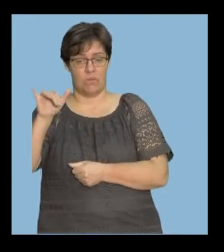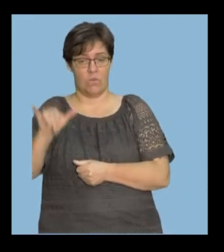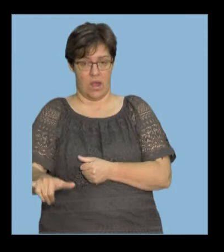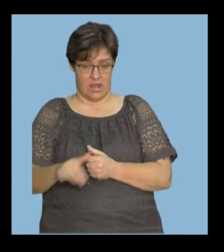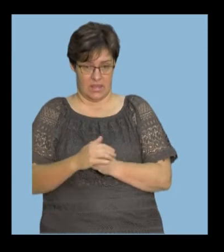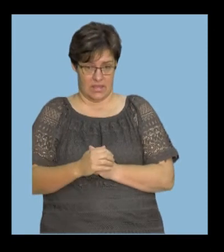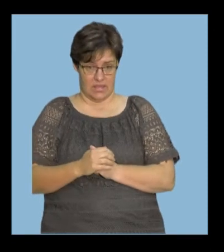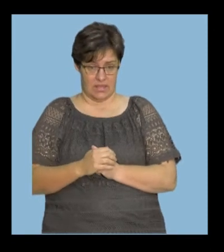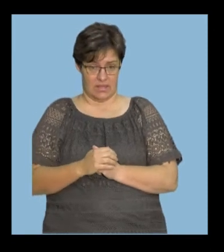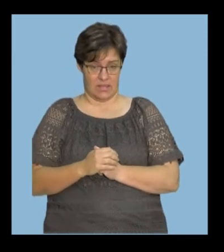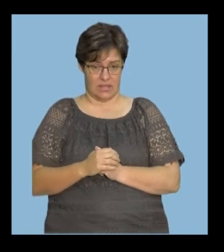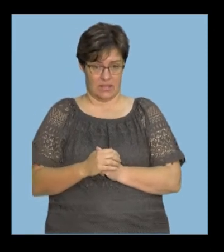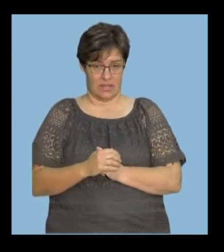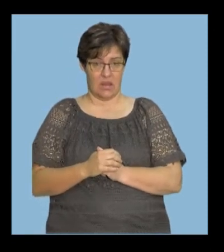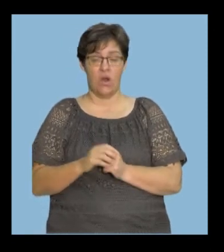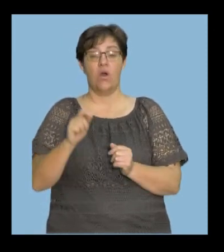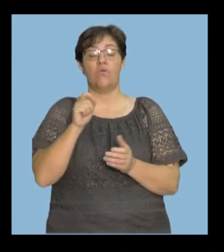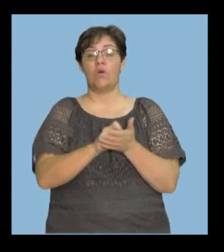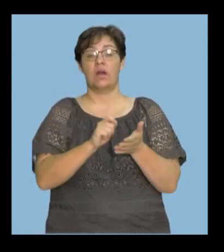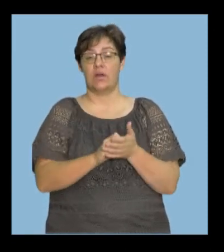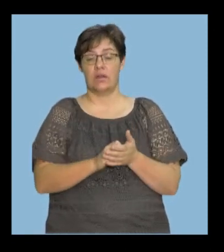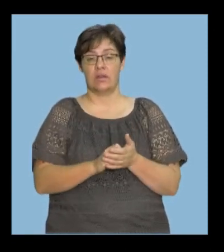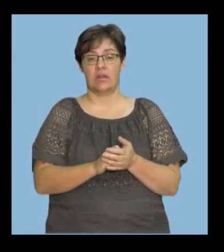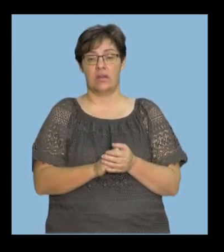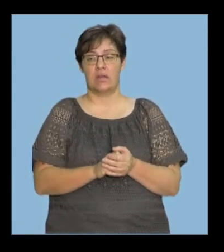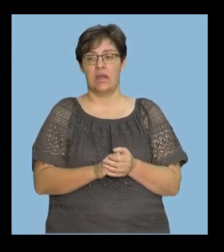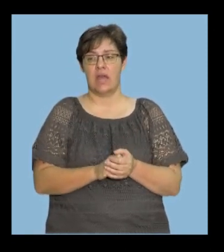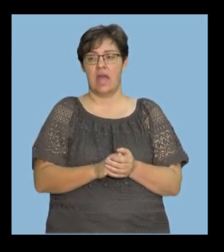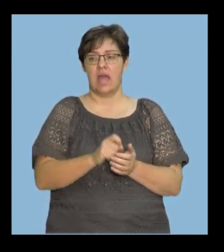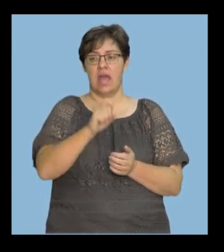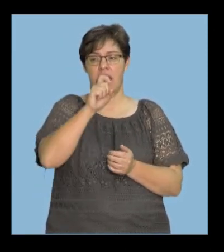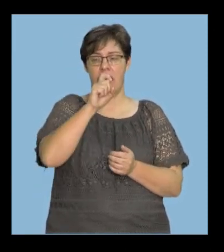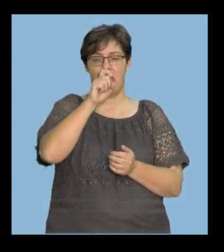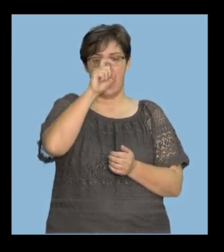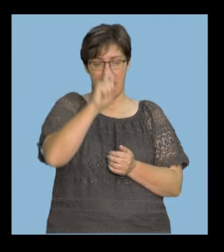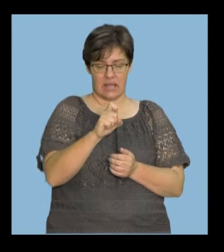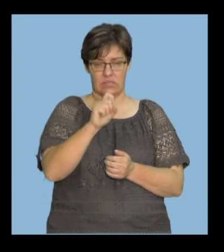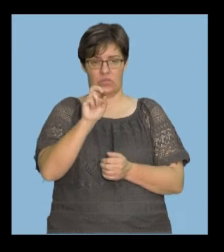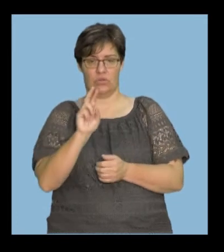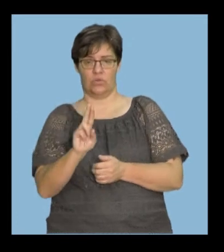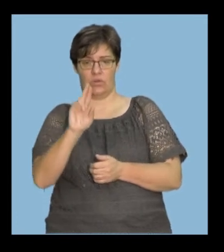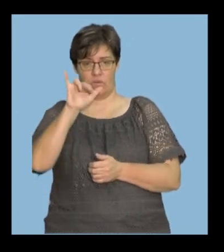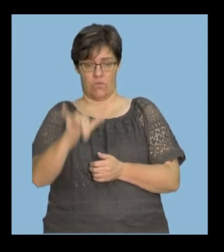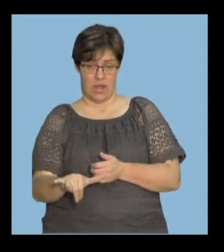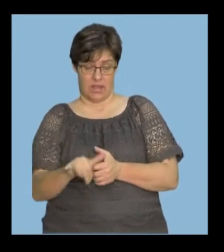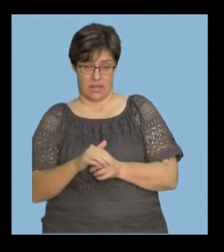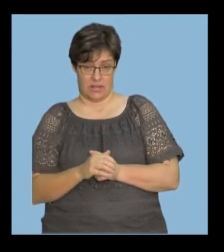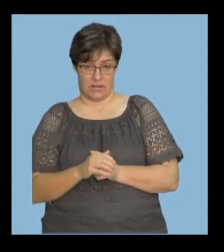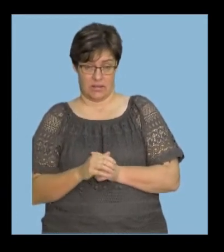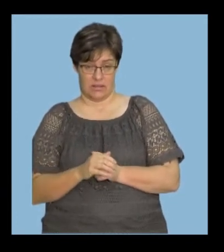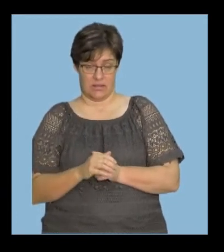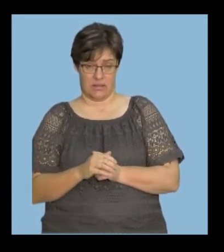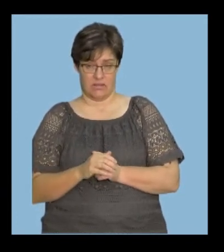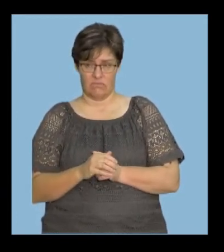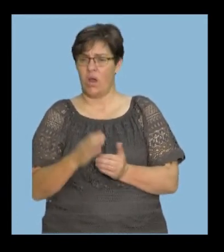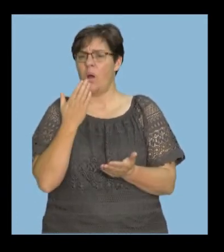Y. And so we've written it as X union Y. Now, if we're going